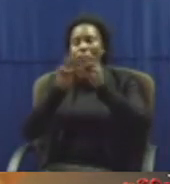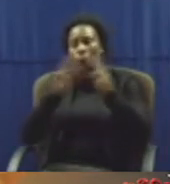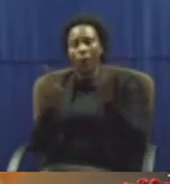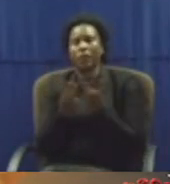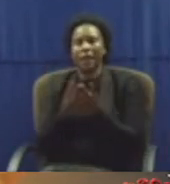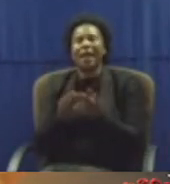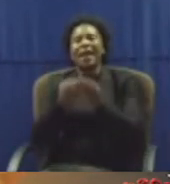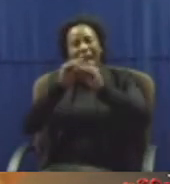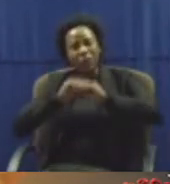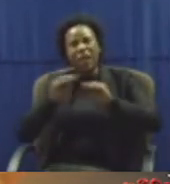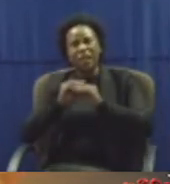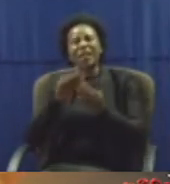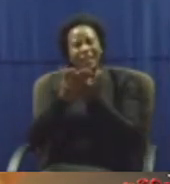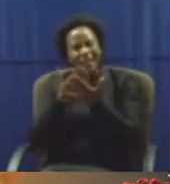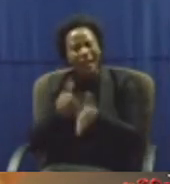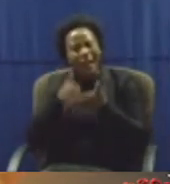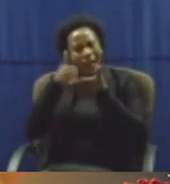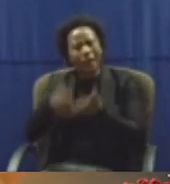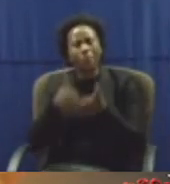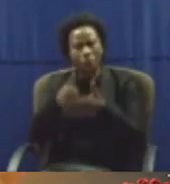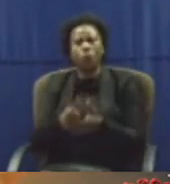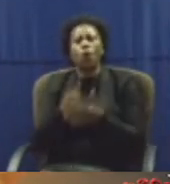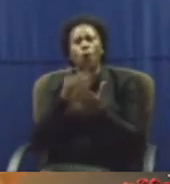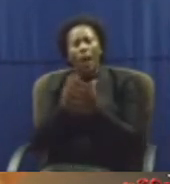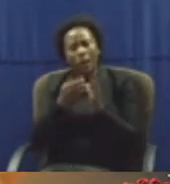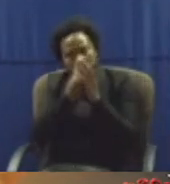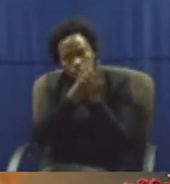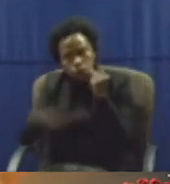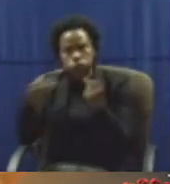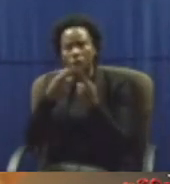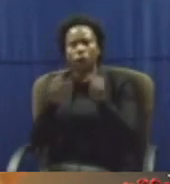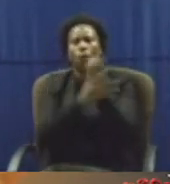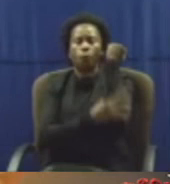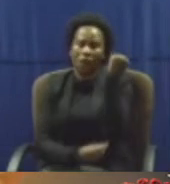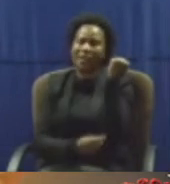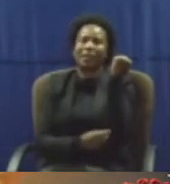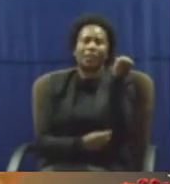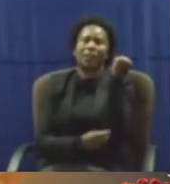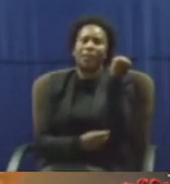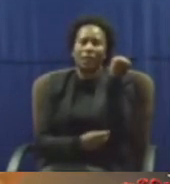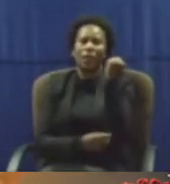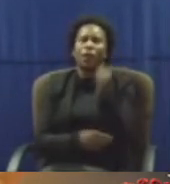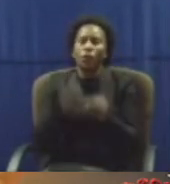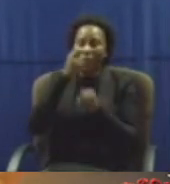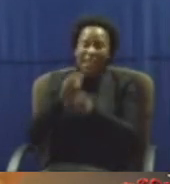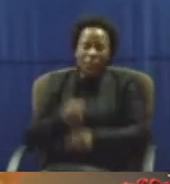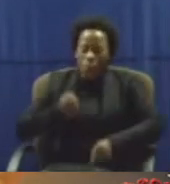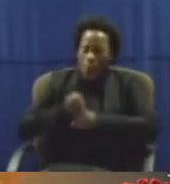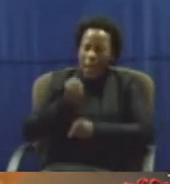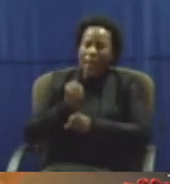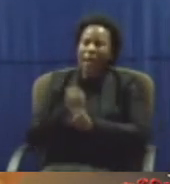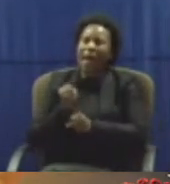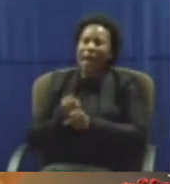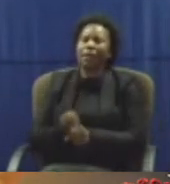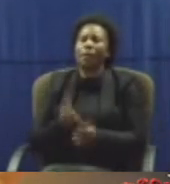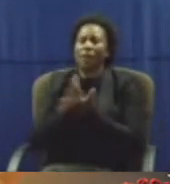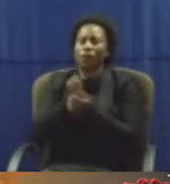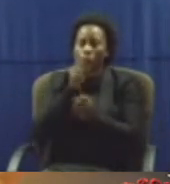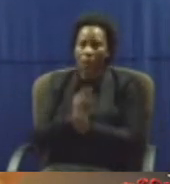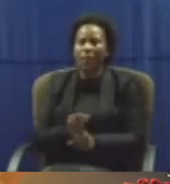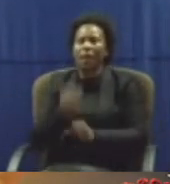that will consign you to a lifetime of poverty. If through sheer grit and determination, you manage to beat these odds of poor infrastructure,